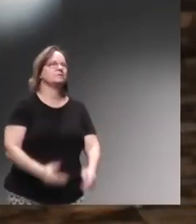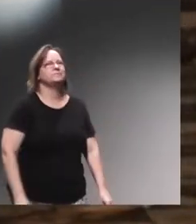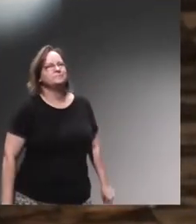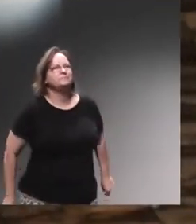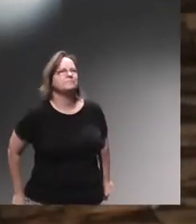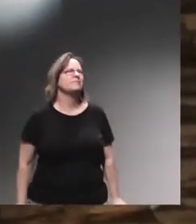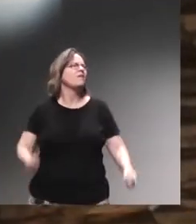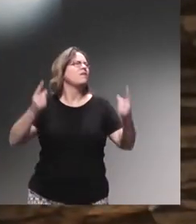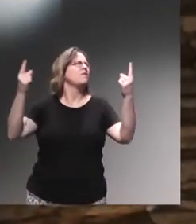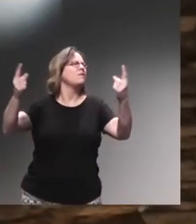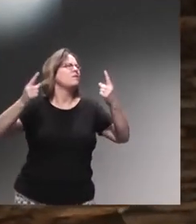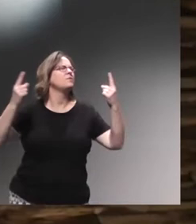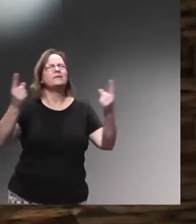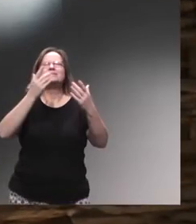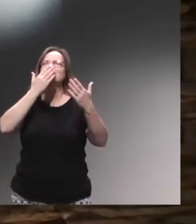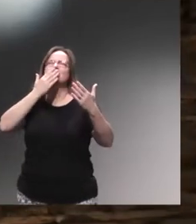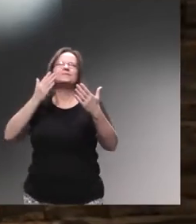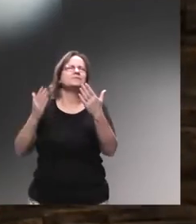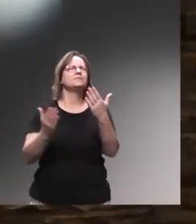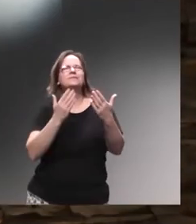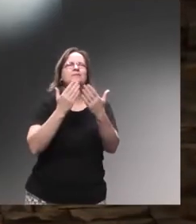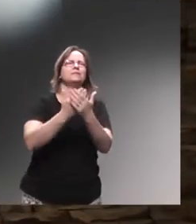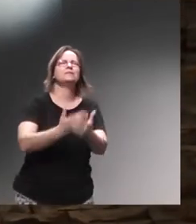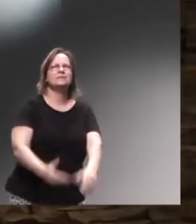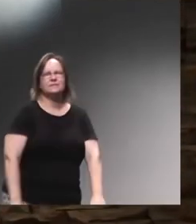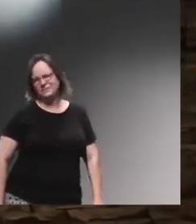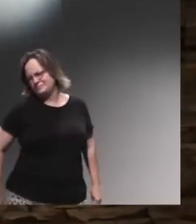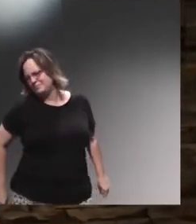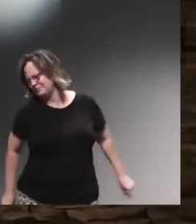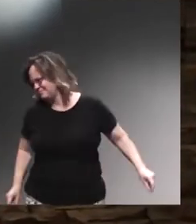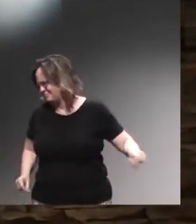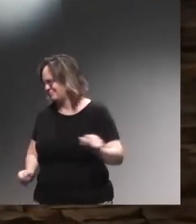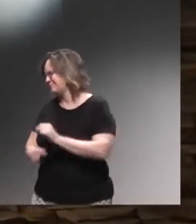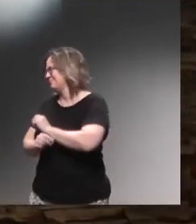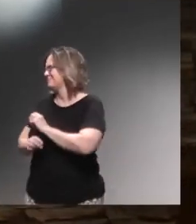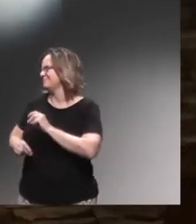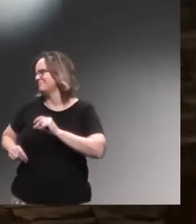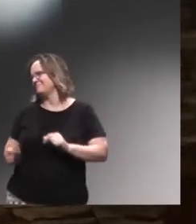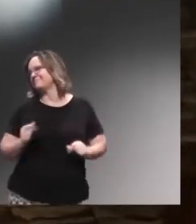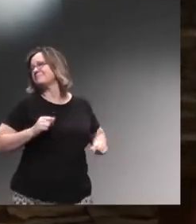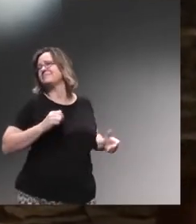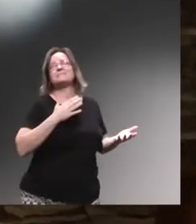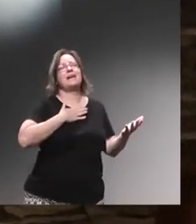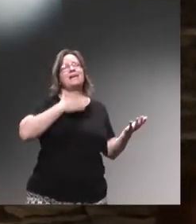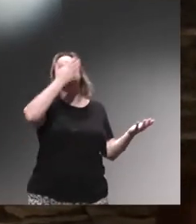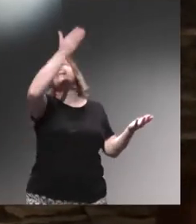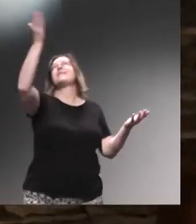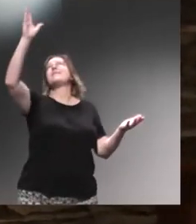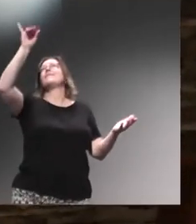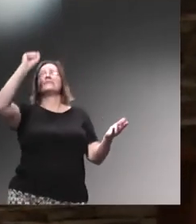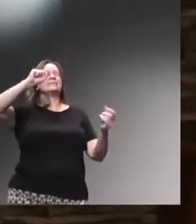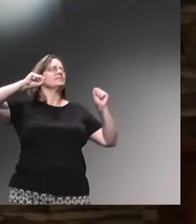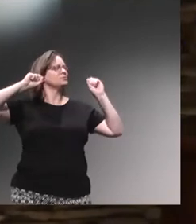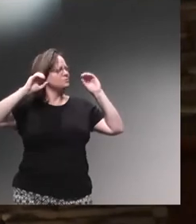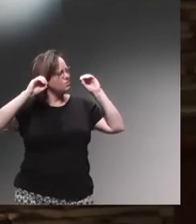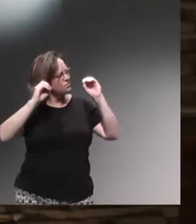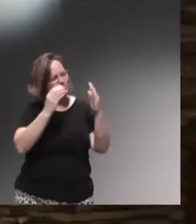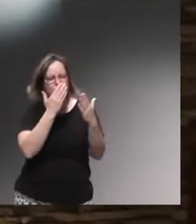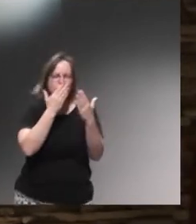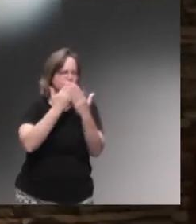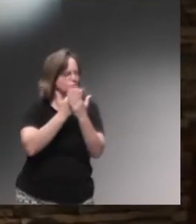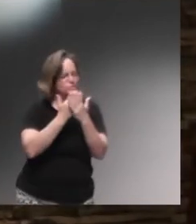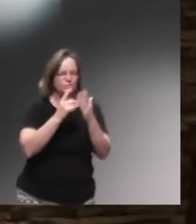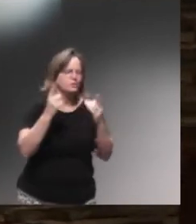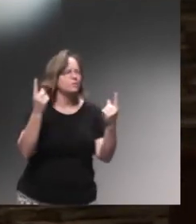good. And my God is so good. So good, so good, so good. So